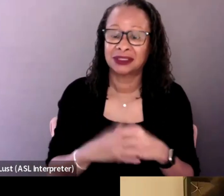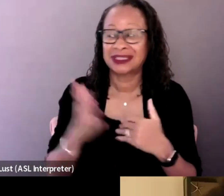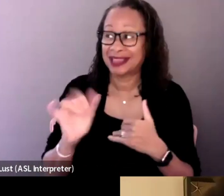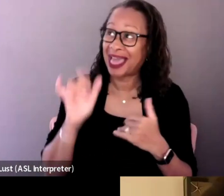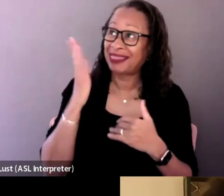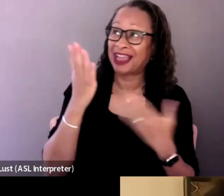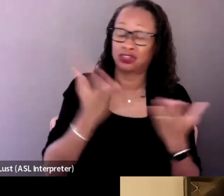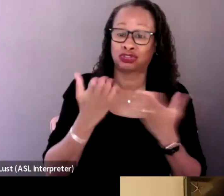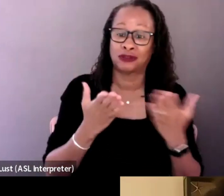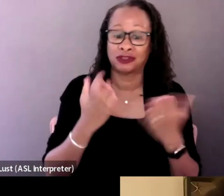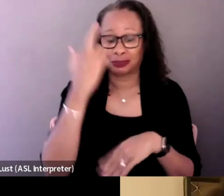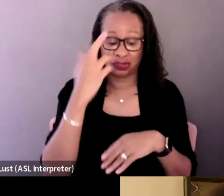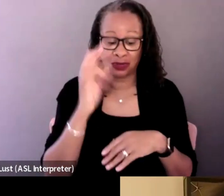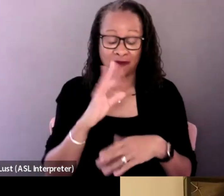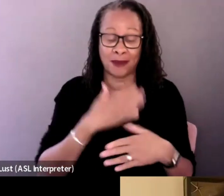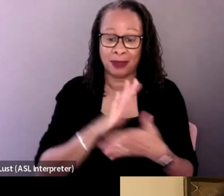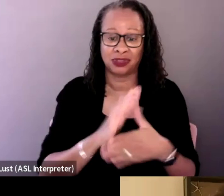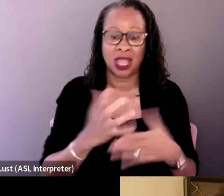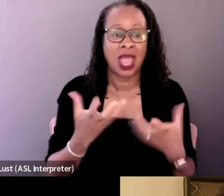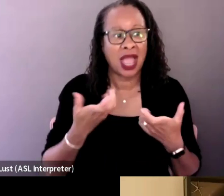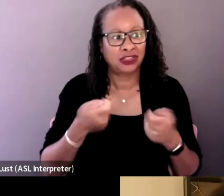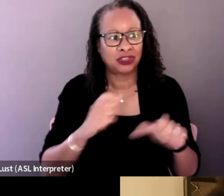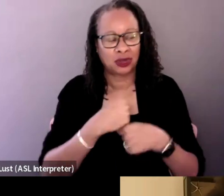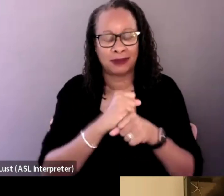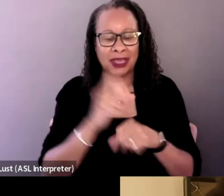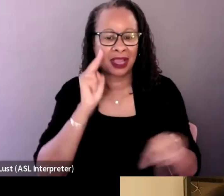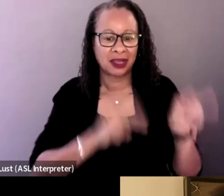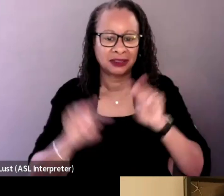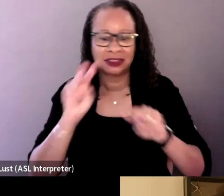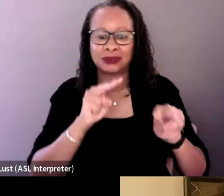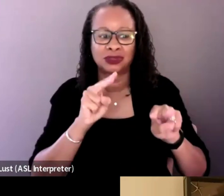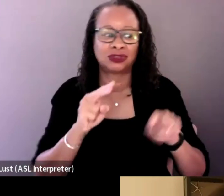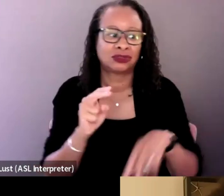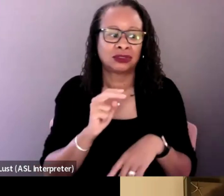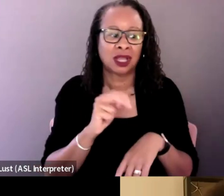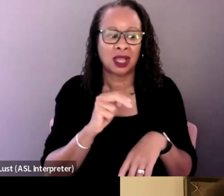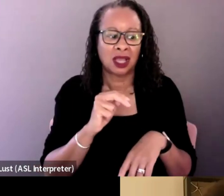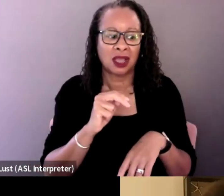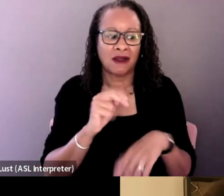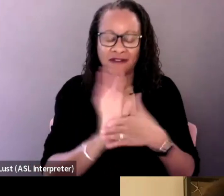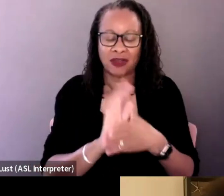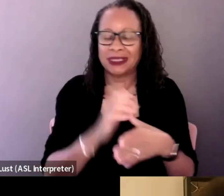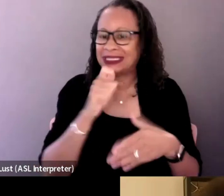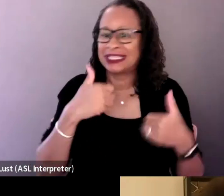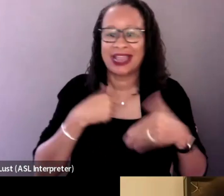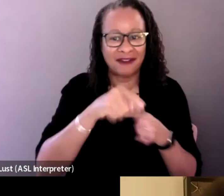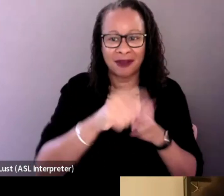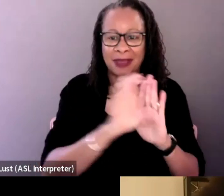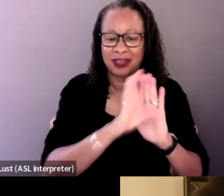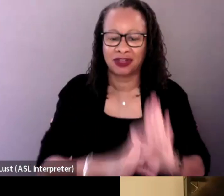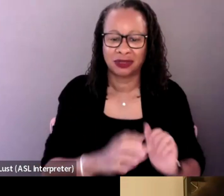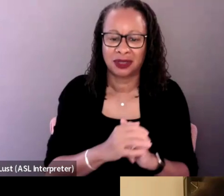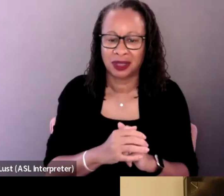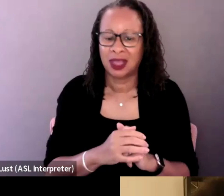movie or no. I went out trying to make this observational film that doesn't even have my character in it, or as we call the character in the